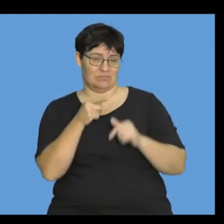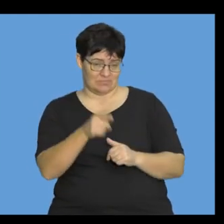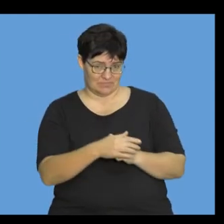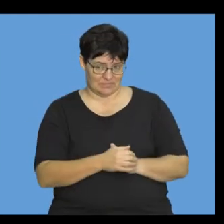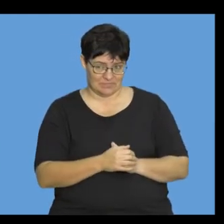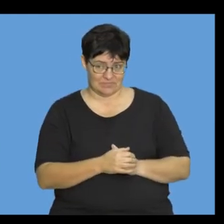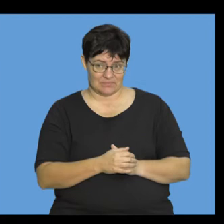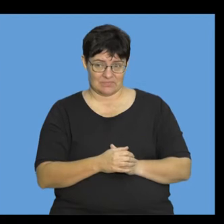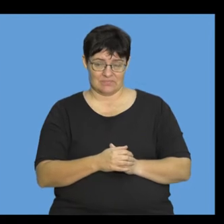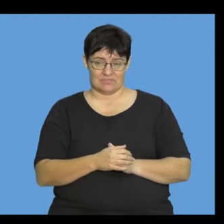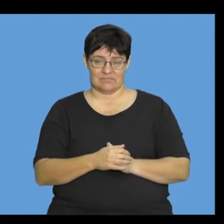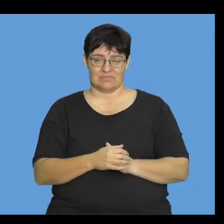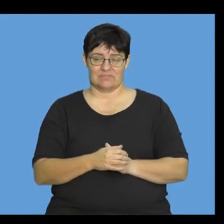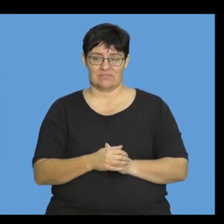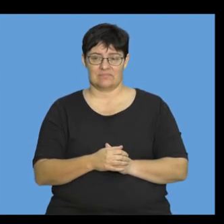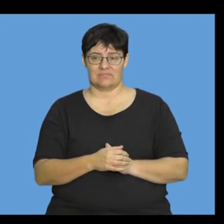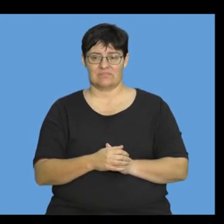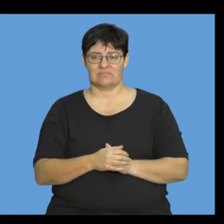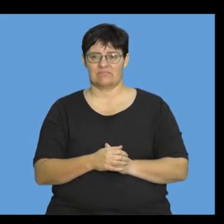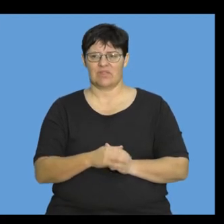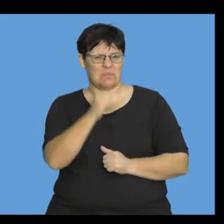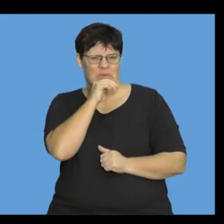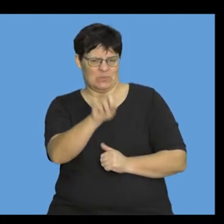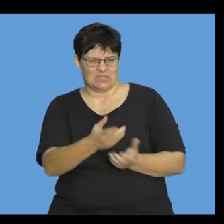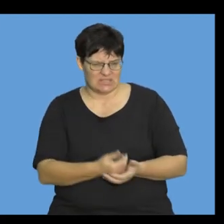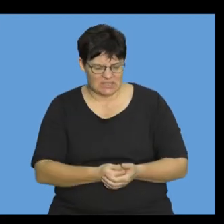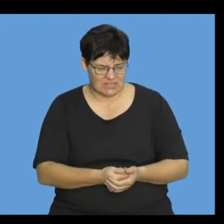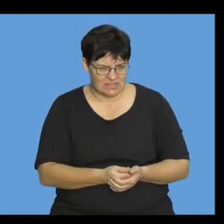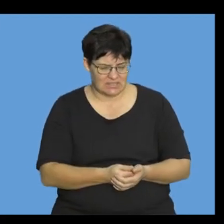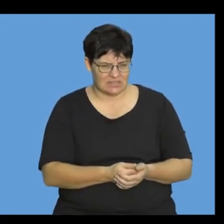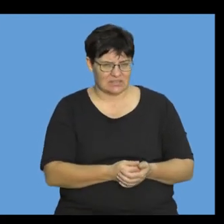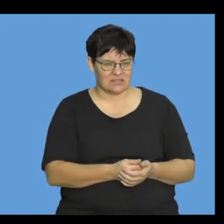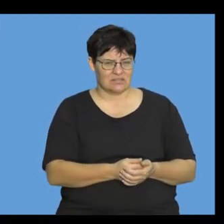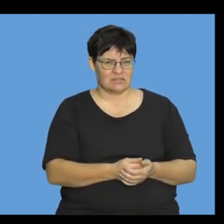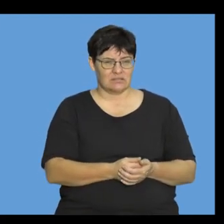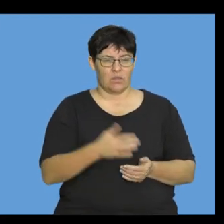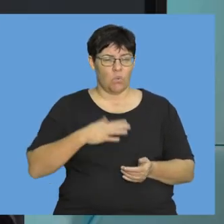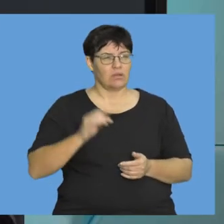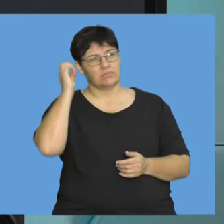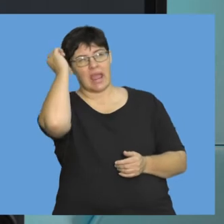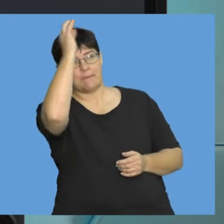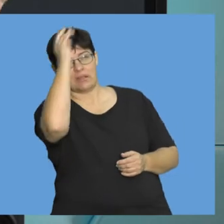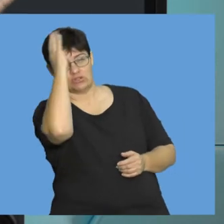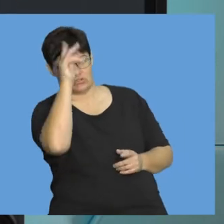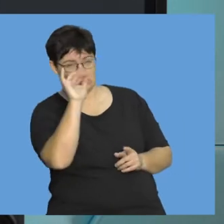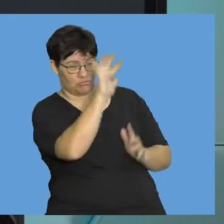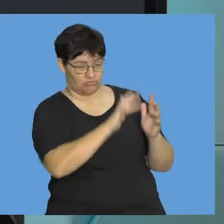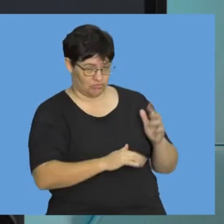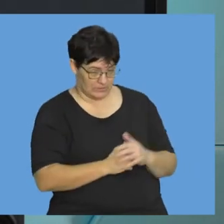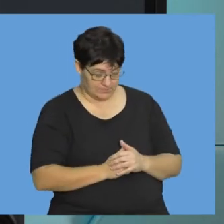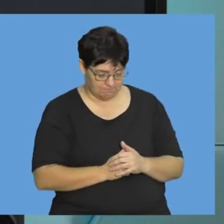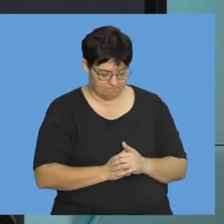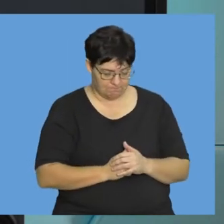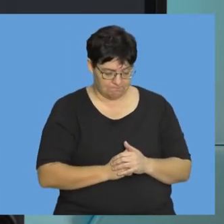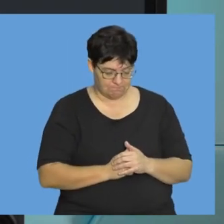to change the shape of my, right, of my protein. What do I mean by that? Okay, I want you to imagine this